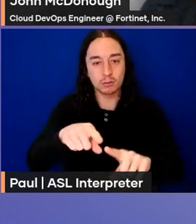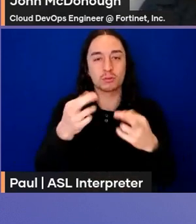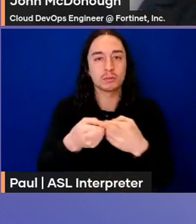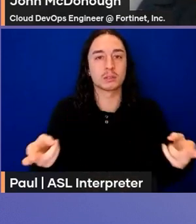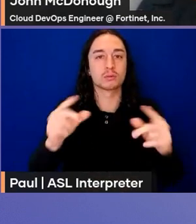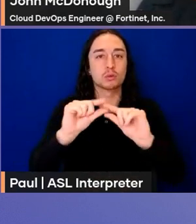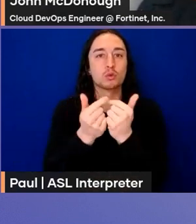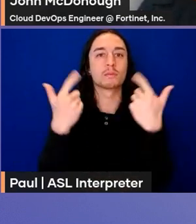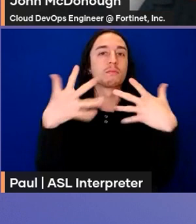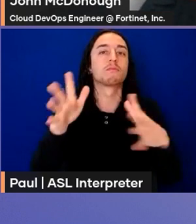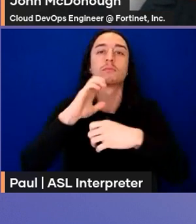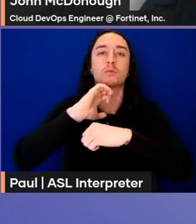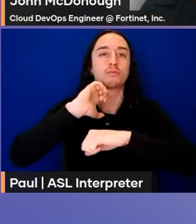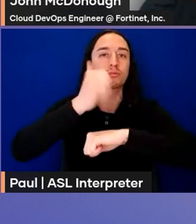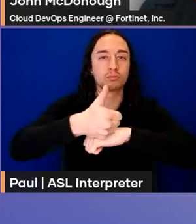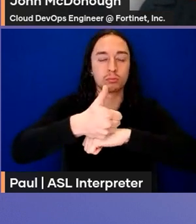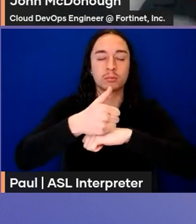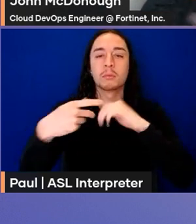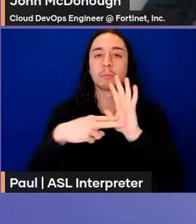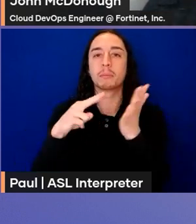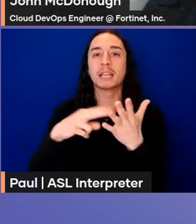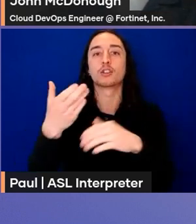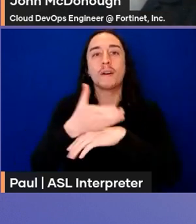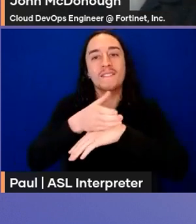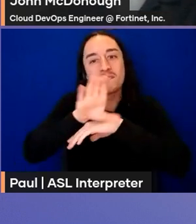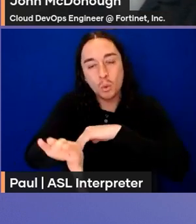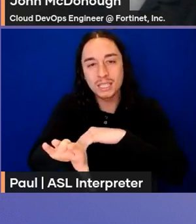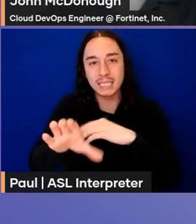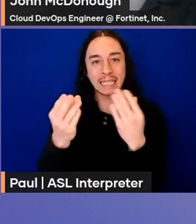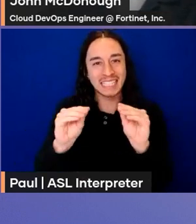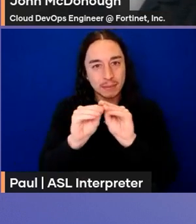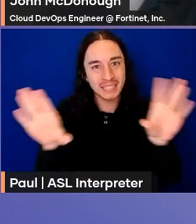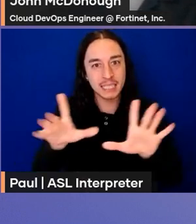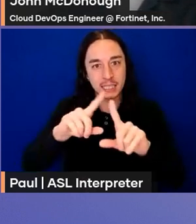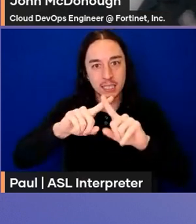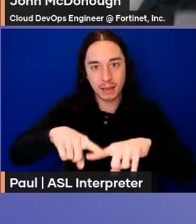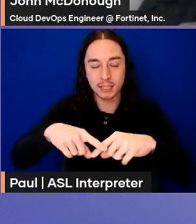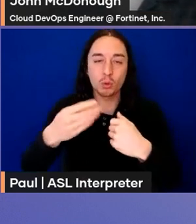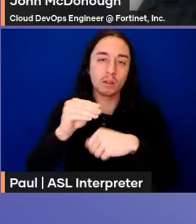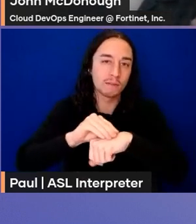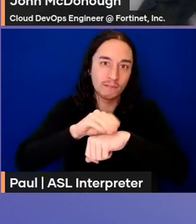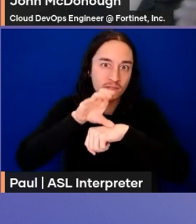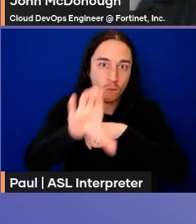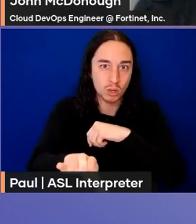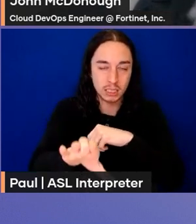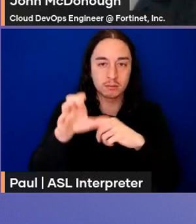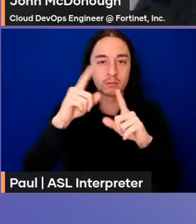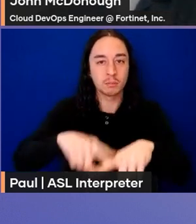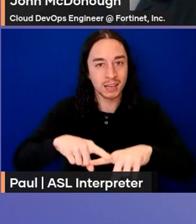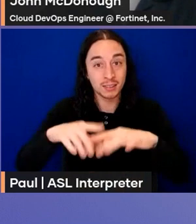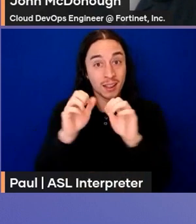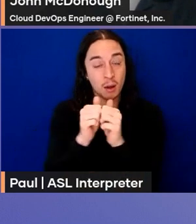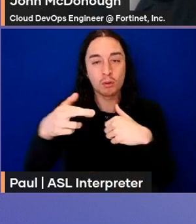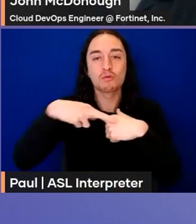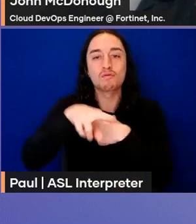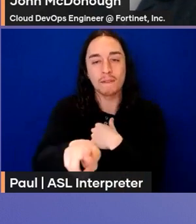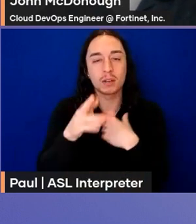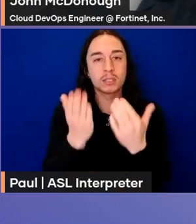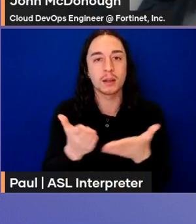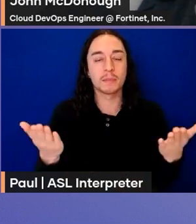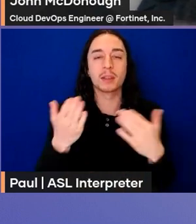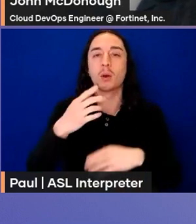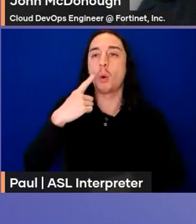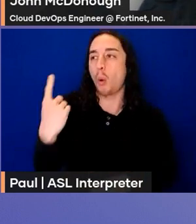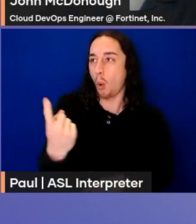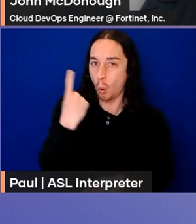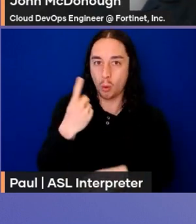you are enforcing explicit dependencies here, or enforcing dependencies by referencing something that could only be created before